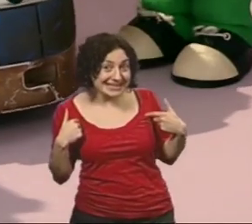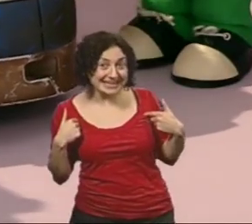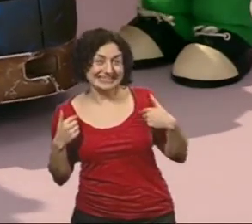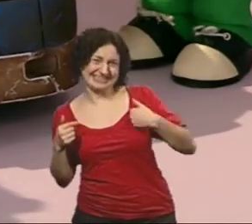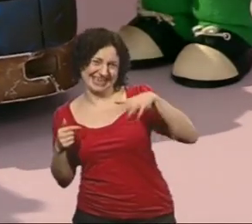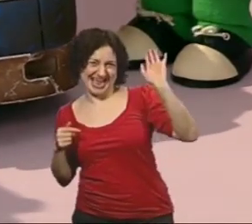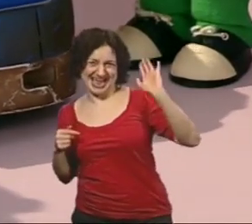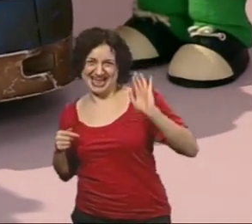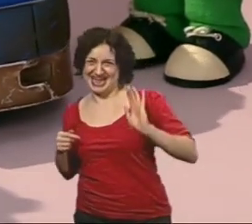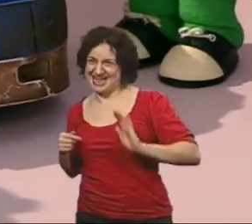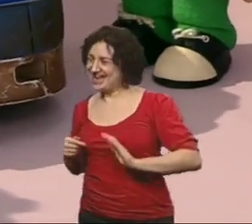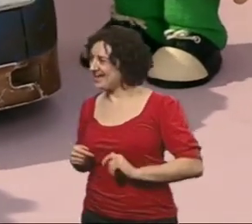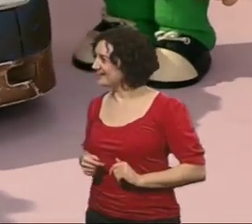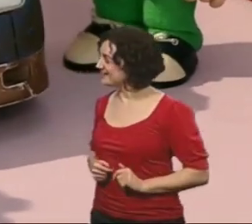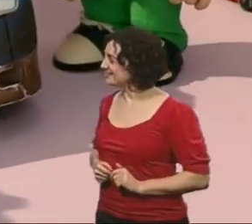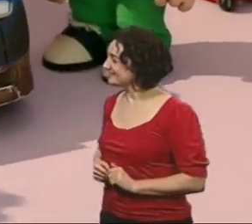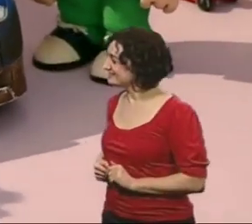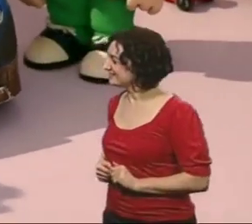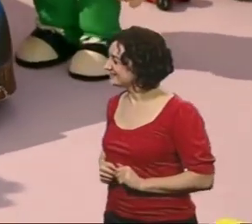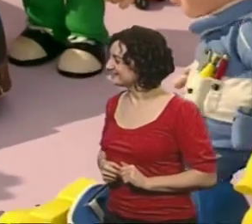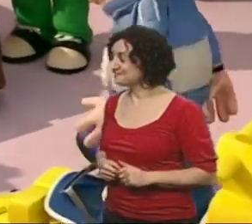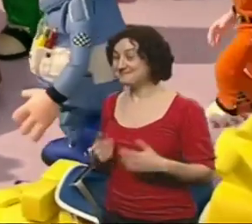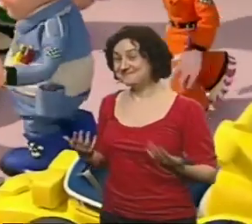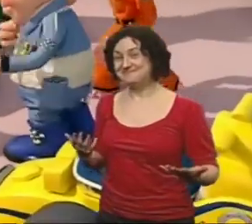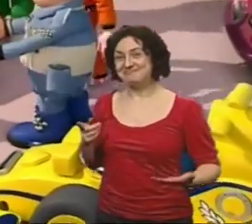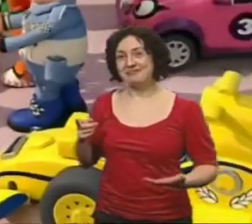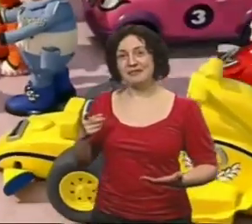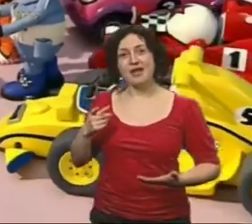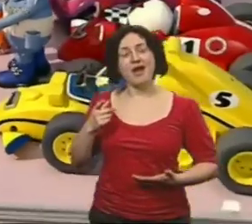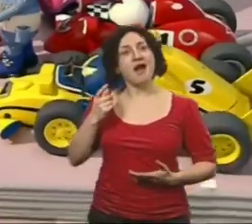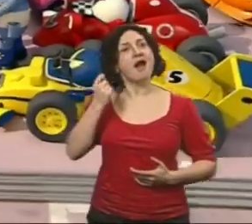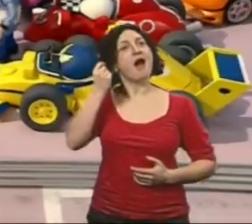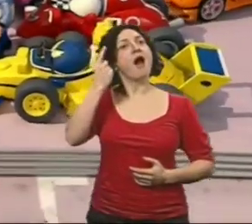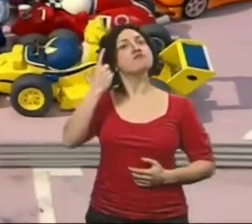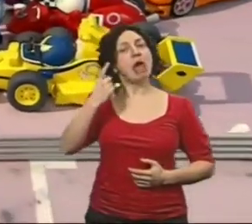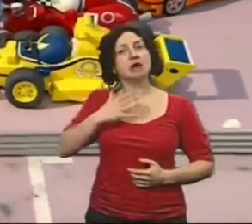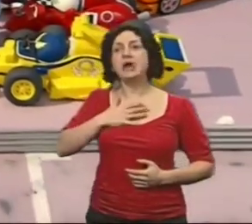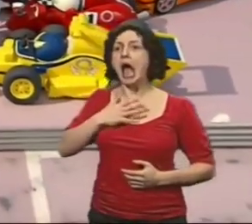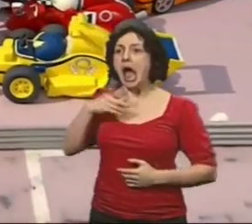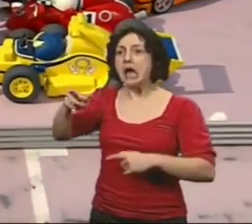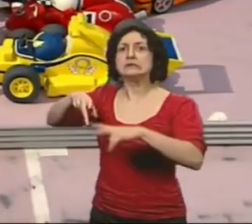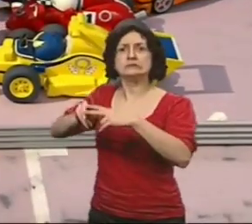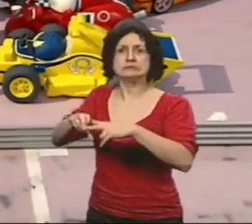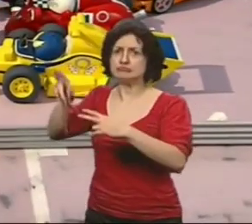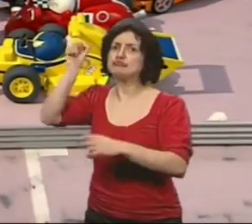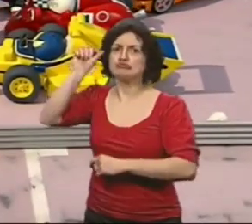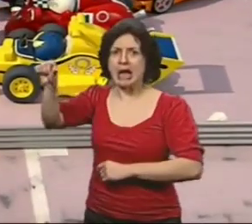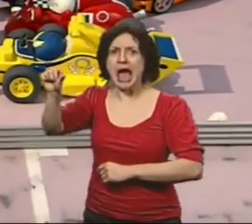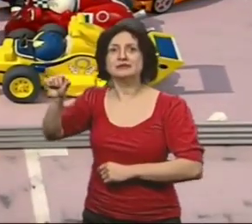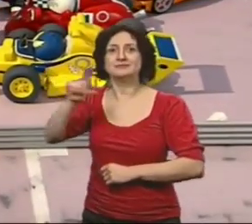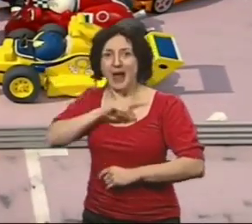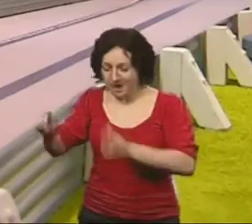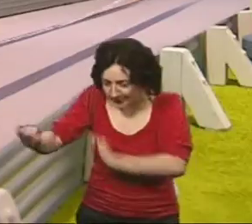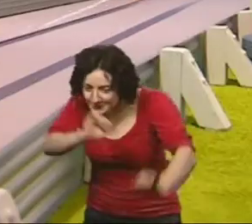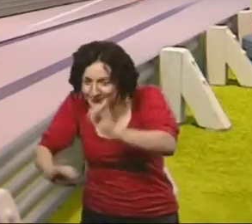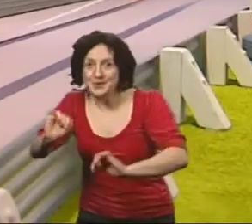here, you guys. Tintop realized Big Chris was right. he did have a time to shine. But that wasn't